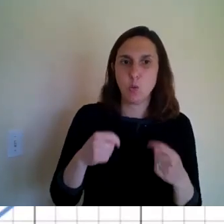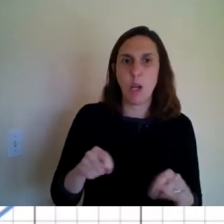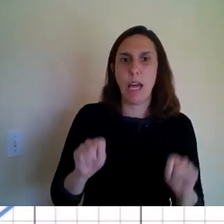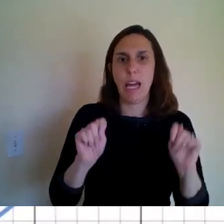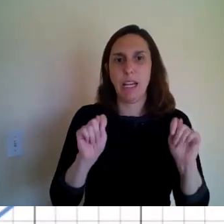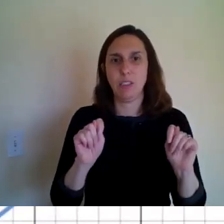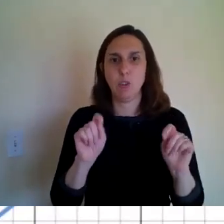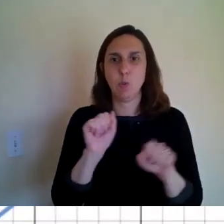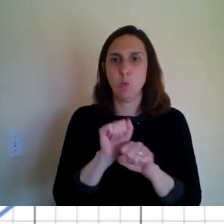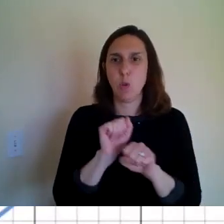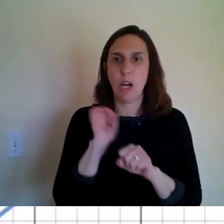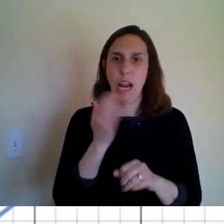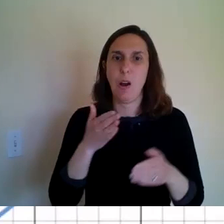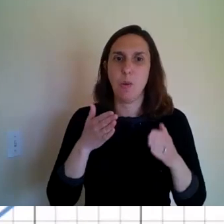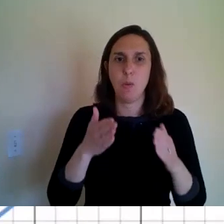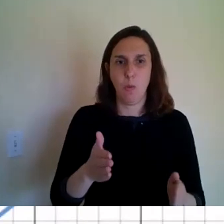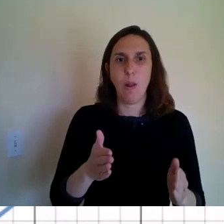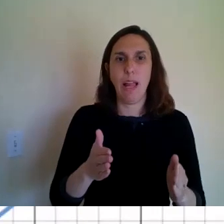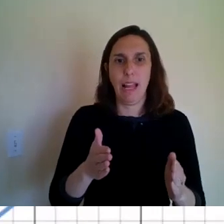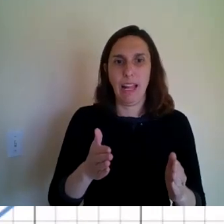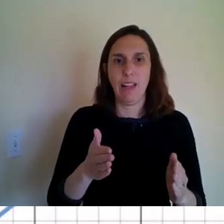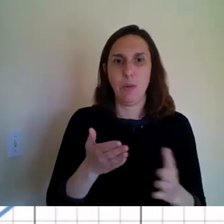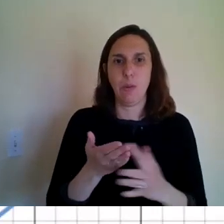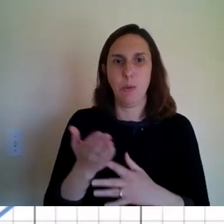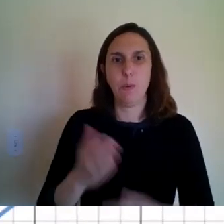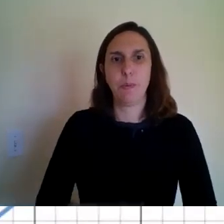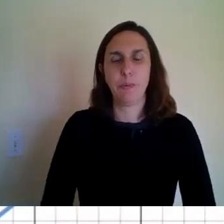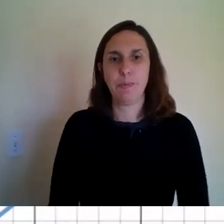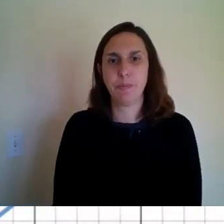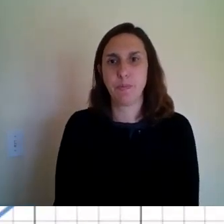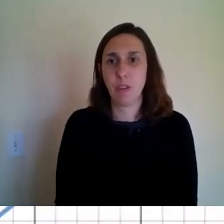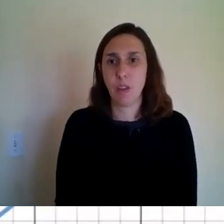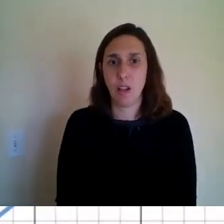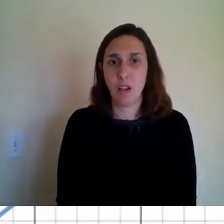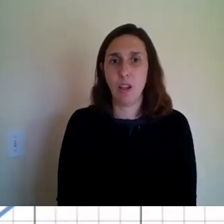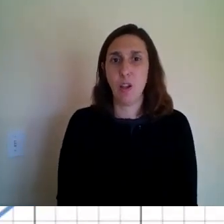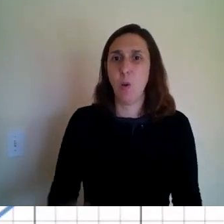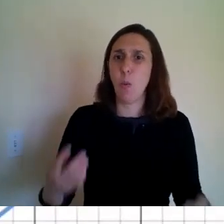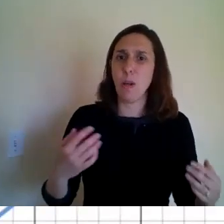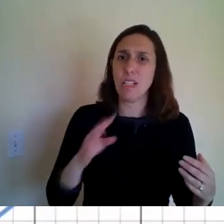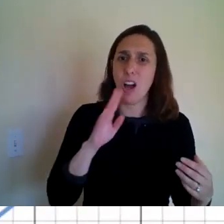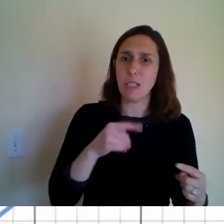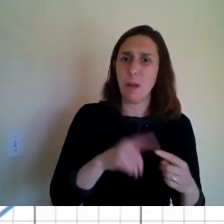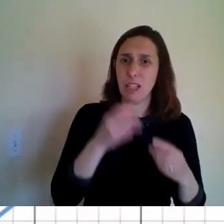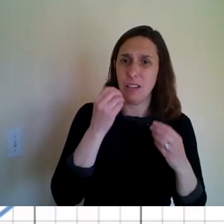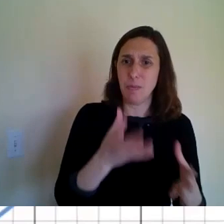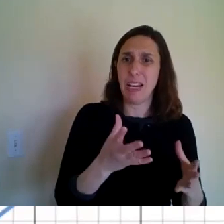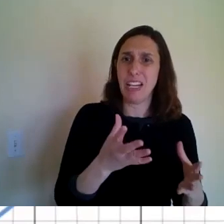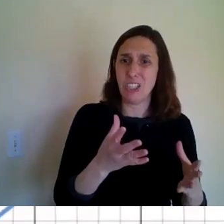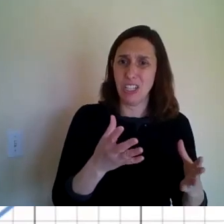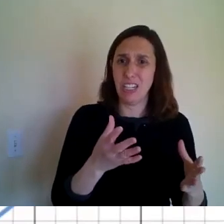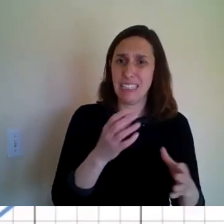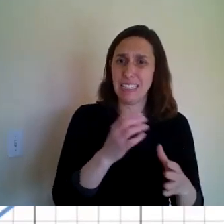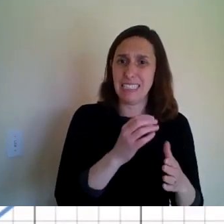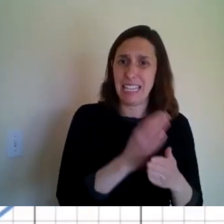of inverses. We've covered the information in section 2, but I want to cover some of the weirdness that comes out